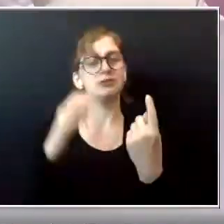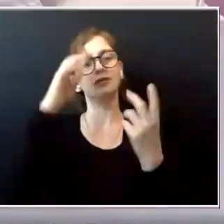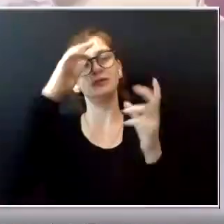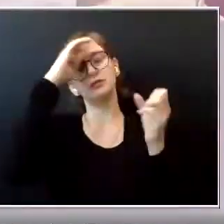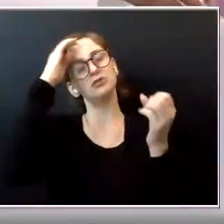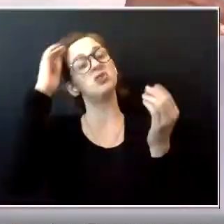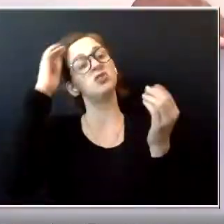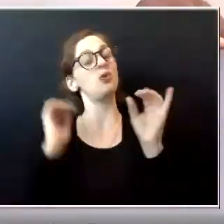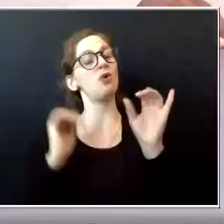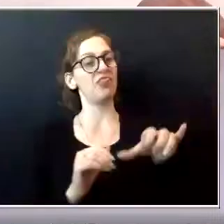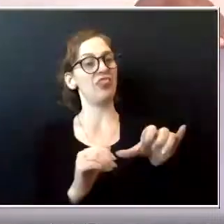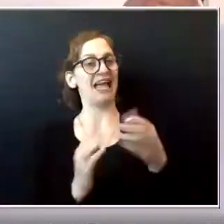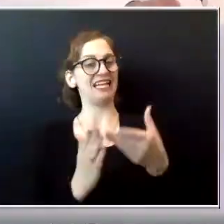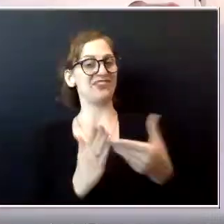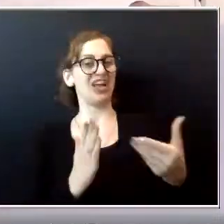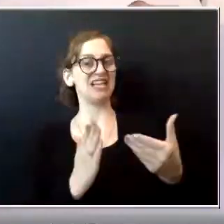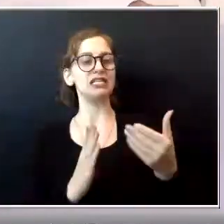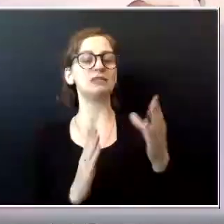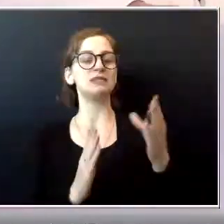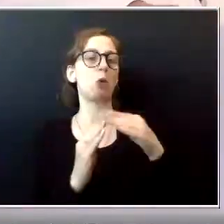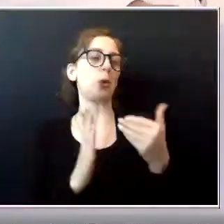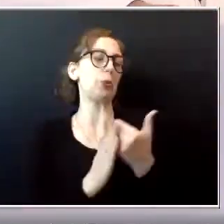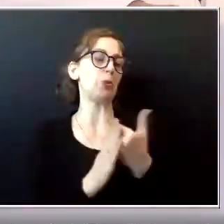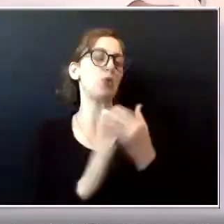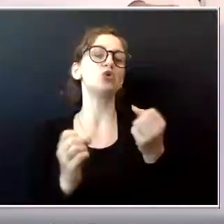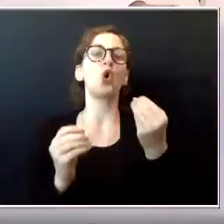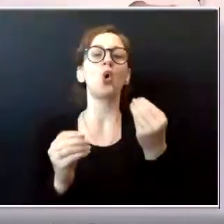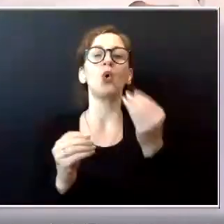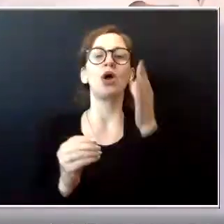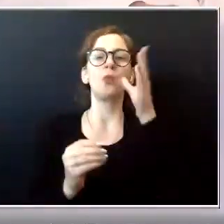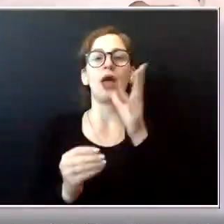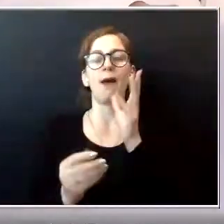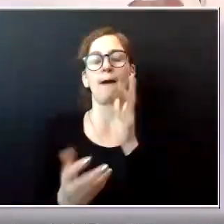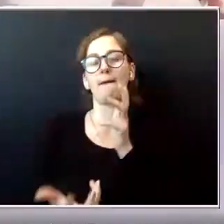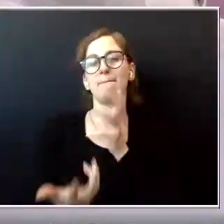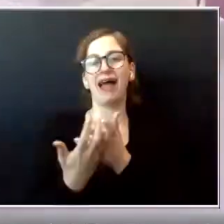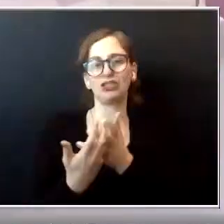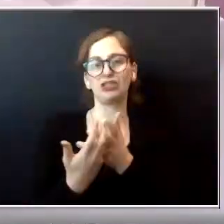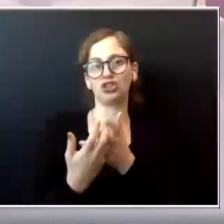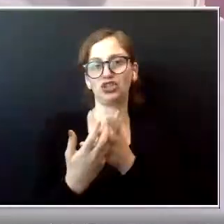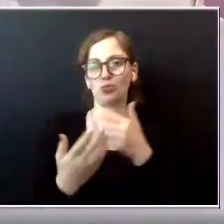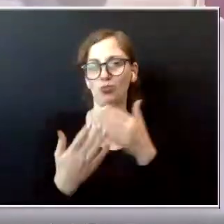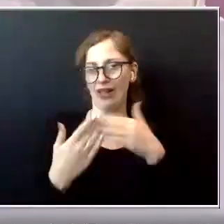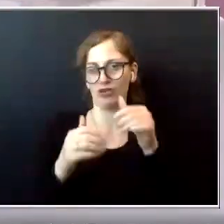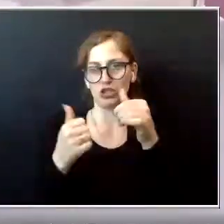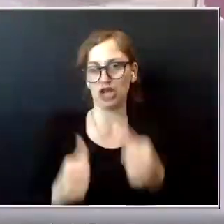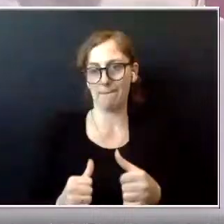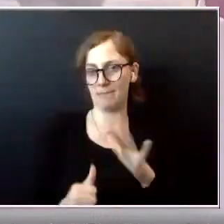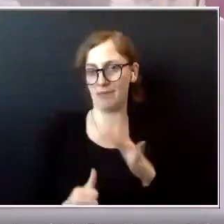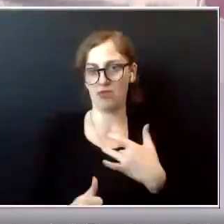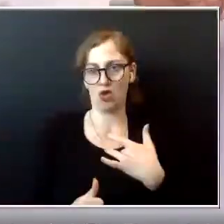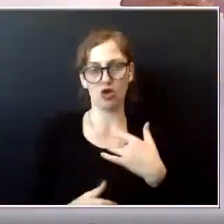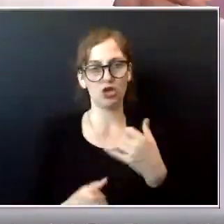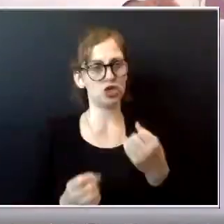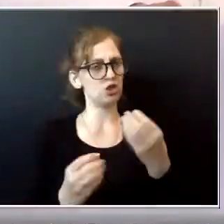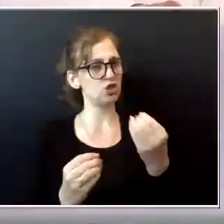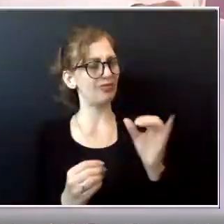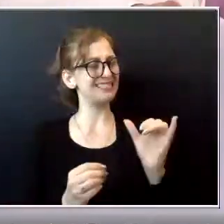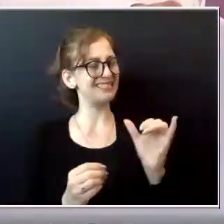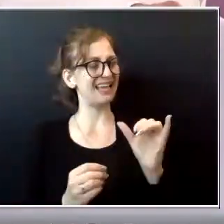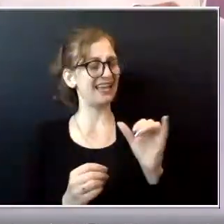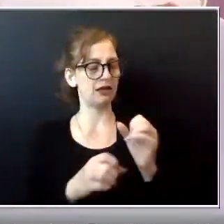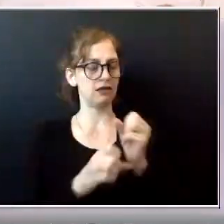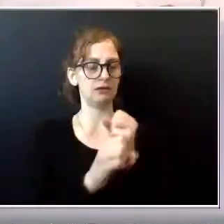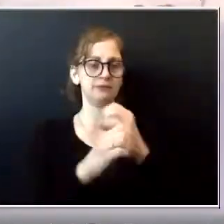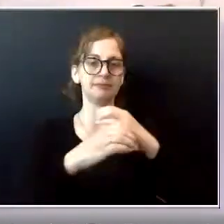the appendix. Of the appendix in the heart. Yes. So it's a little cylinder, and it kind of it's a opens cylindrical structure which opens up,